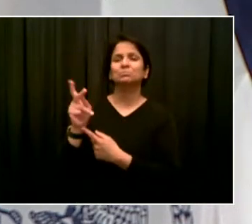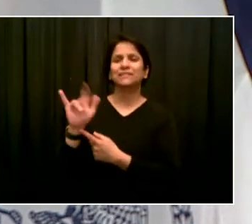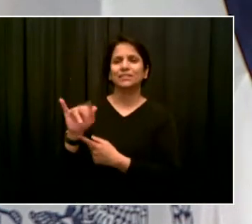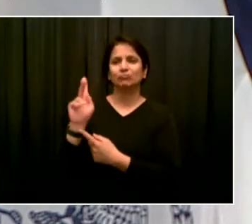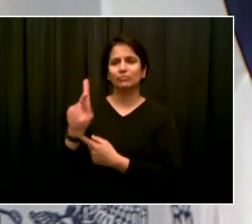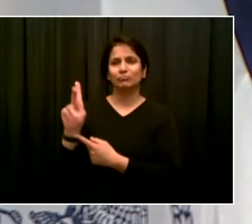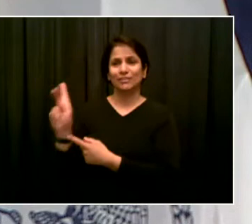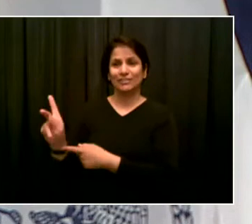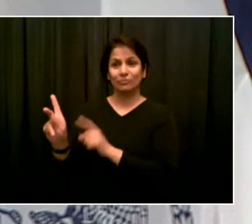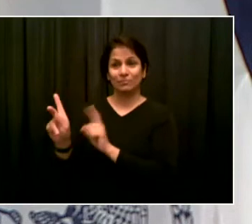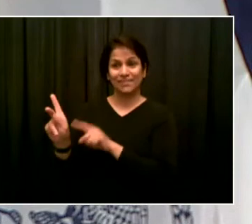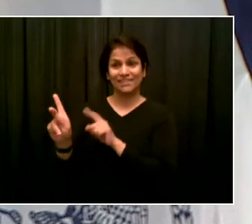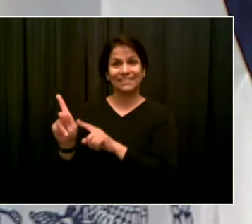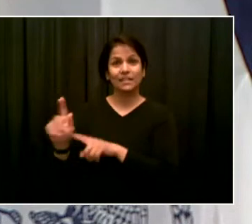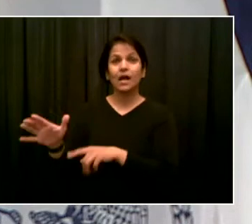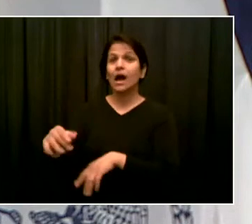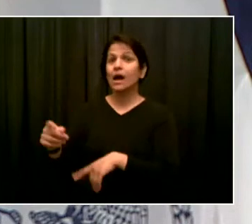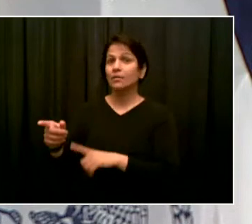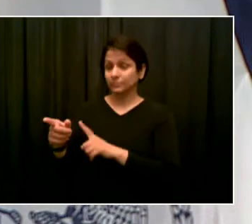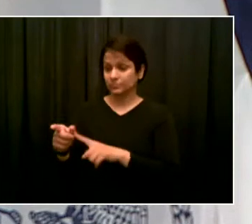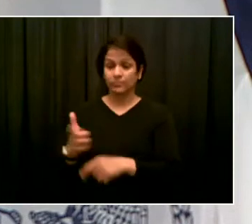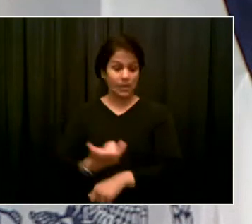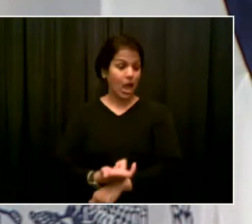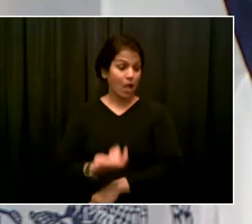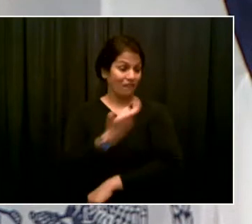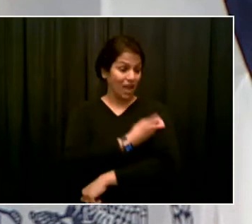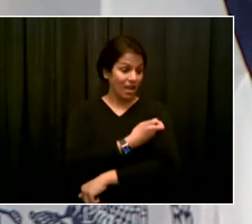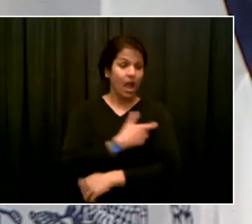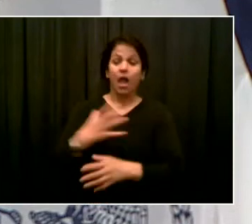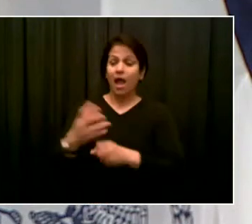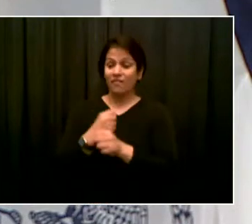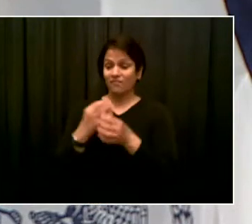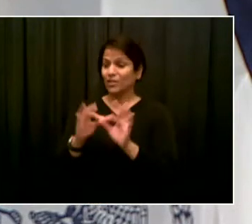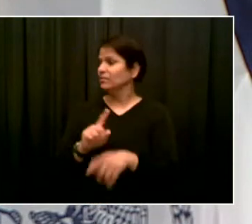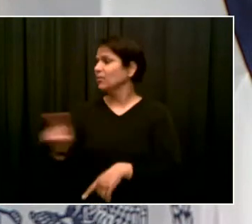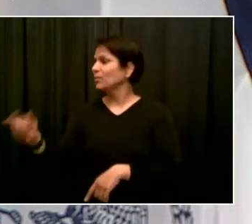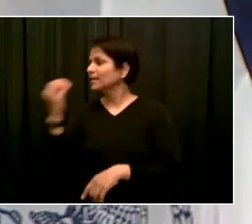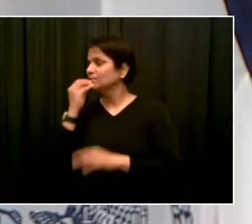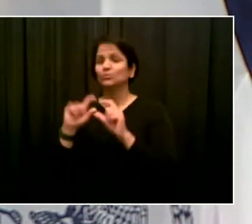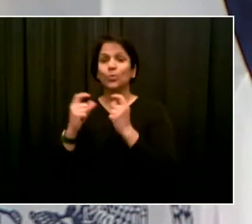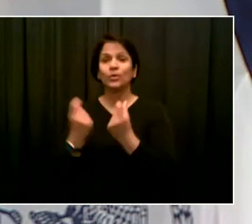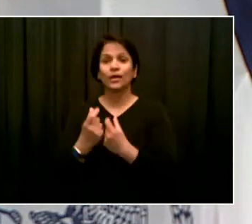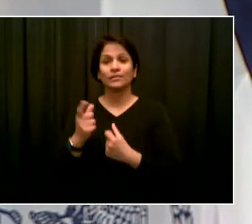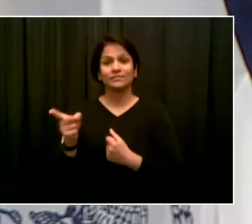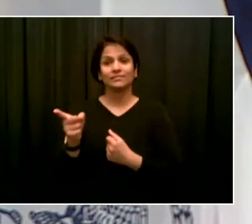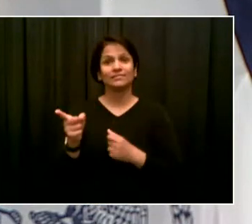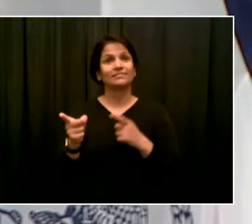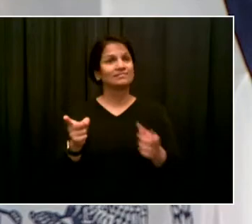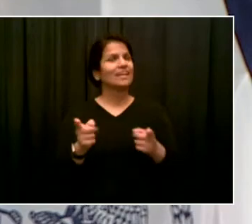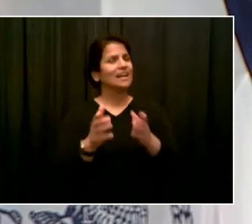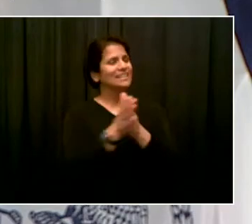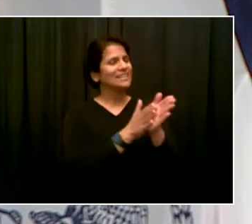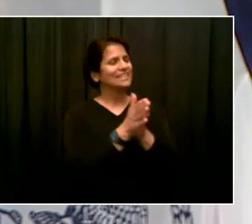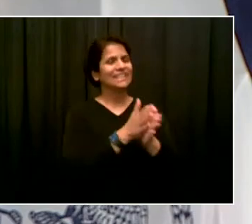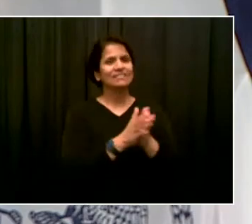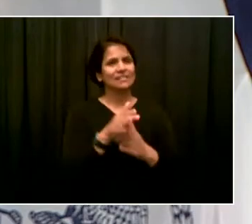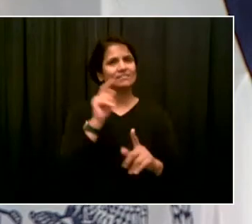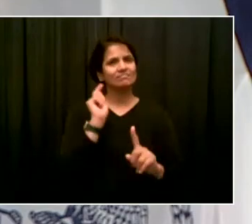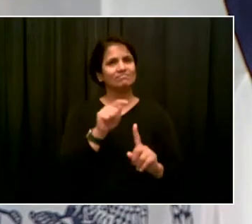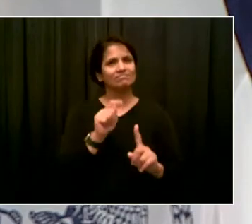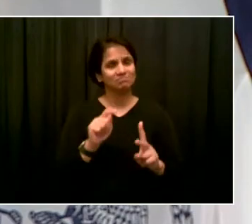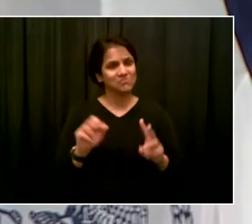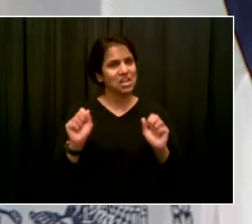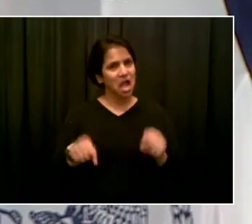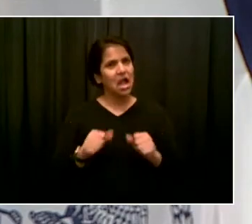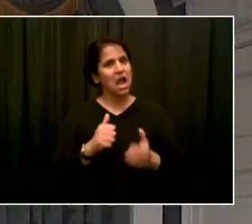things matter. And we want to start creating more and more of them. Dr. Varma, then Dr. Katz, anything you want to add?